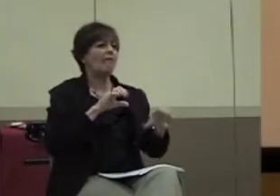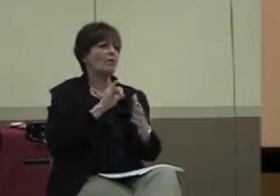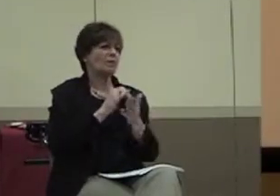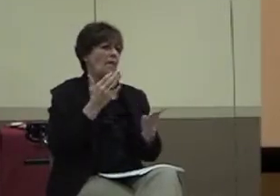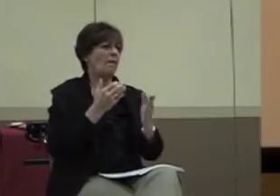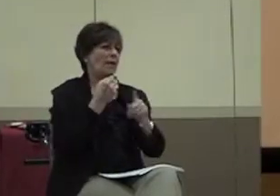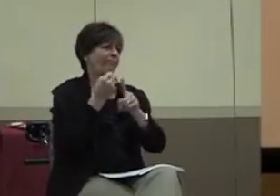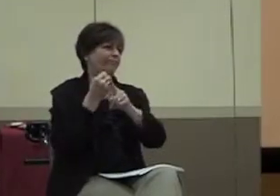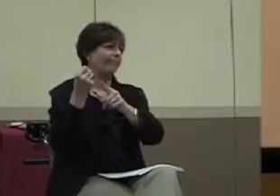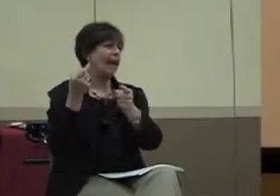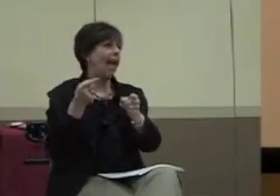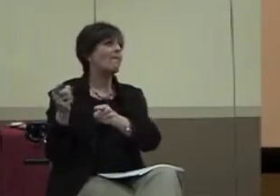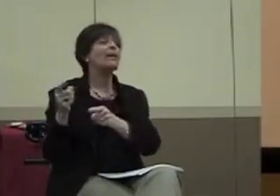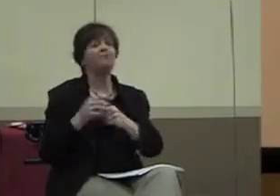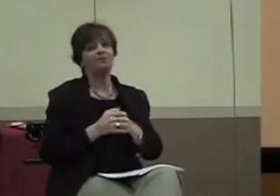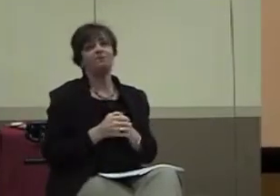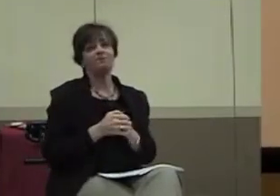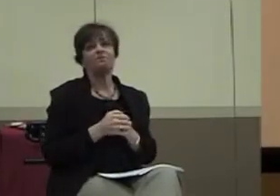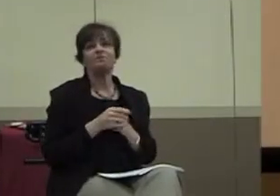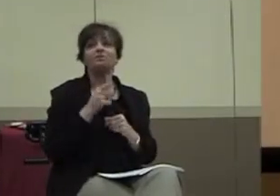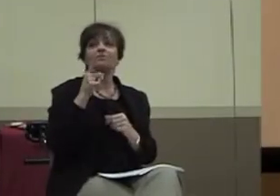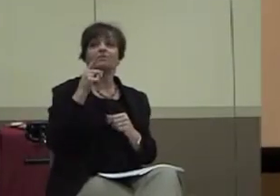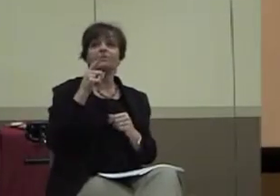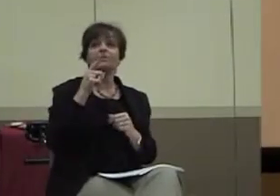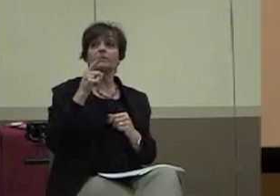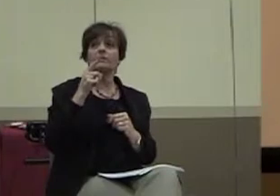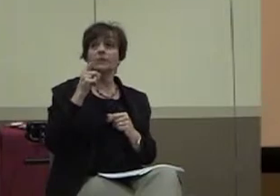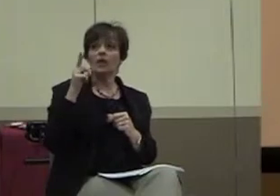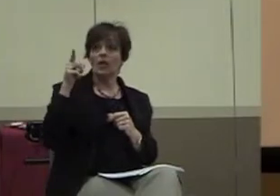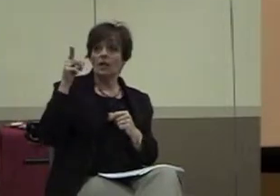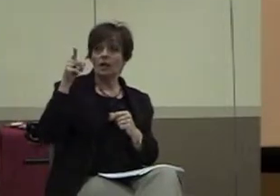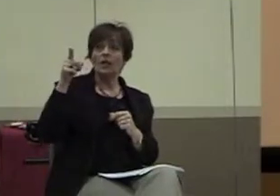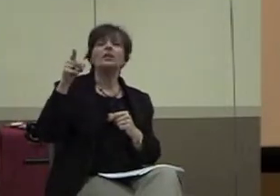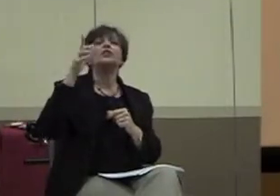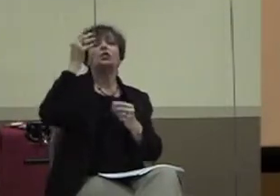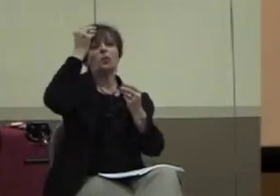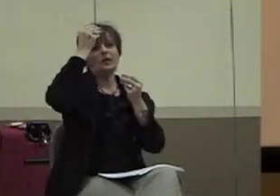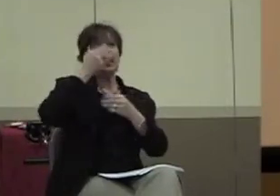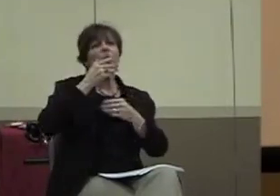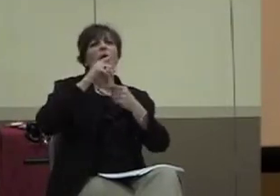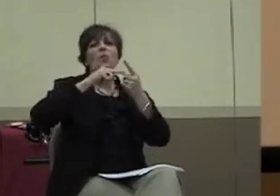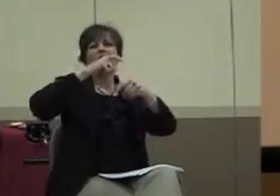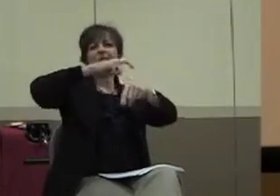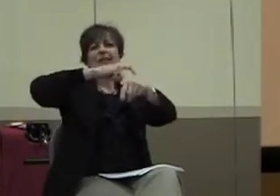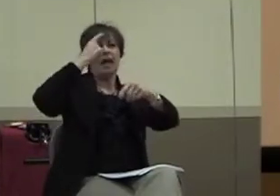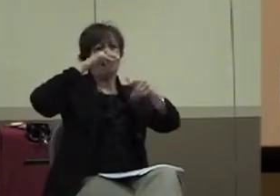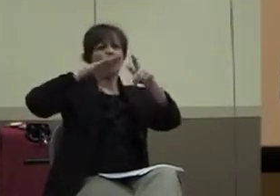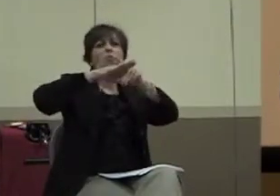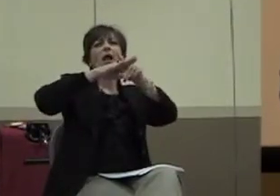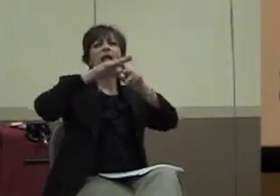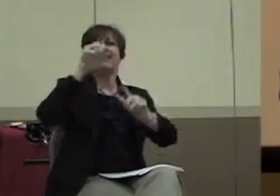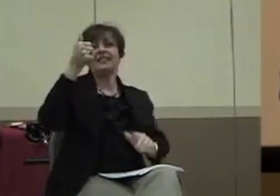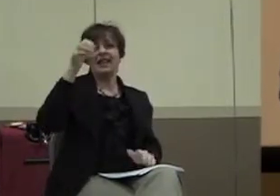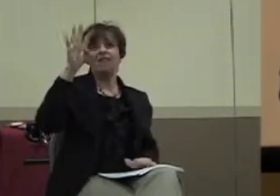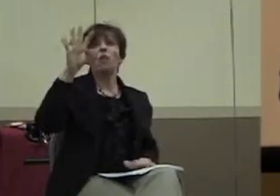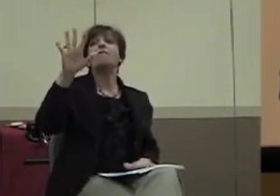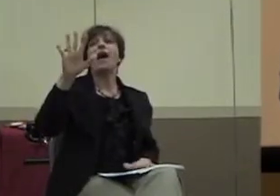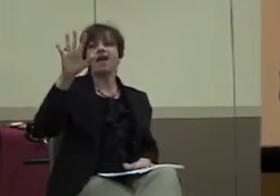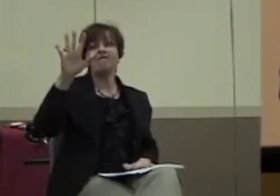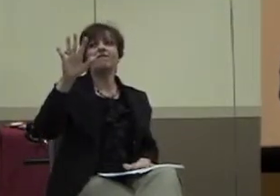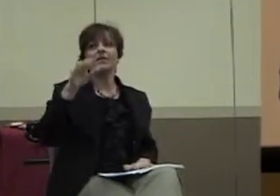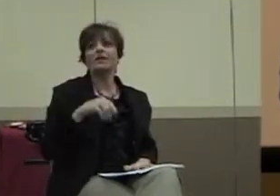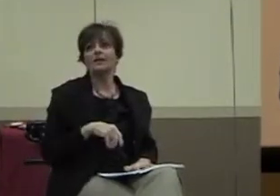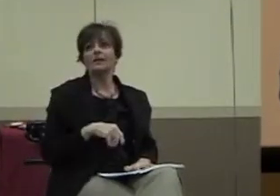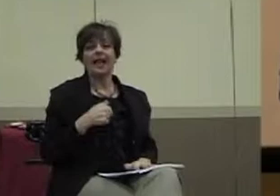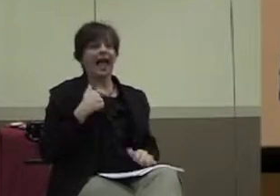happen. All right, and will you be my break person? Will you tell me that it's 10:45? Just because